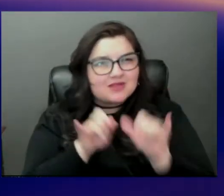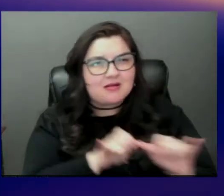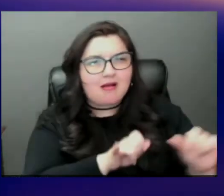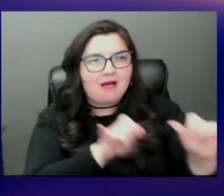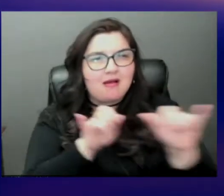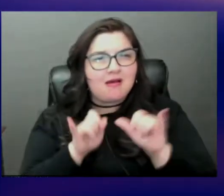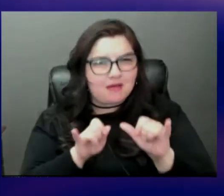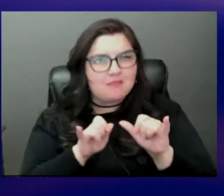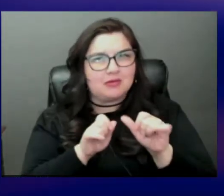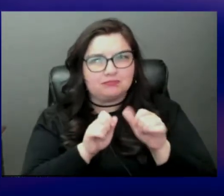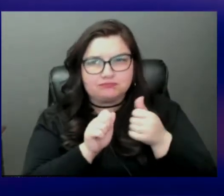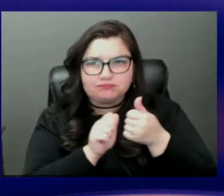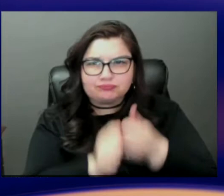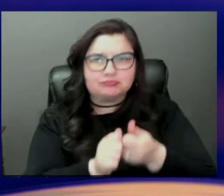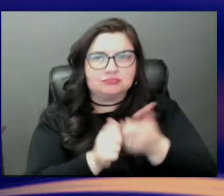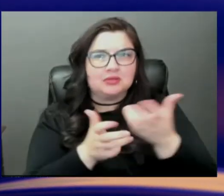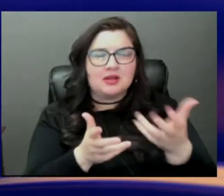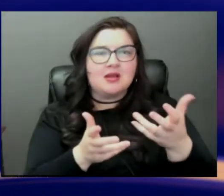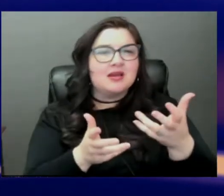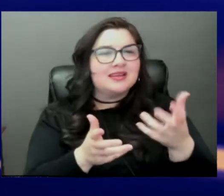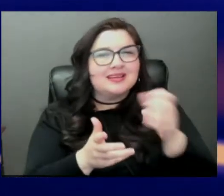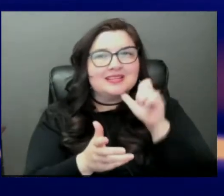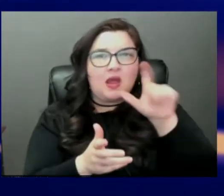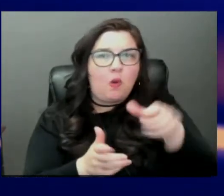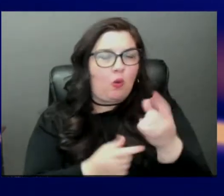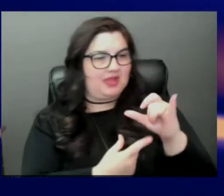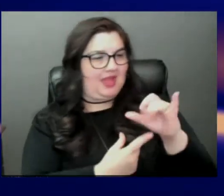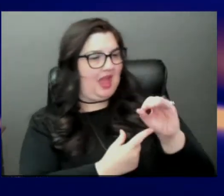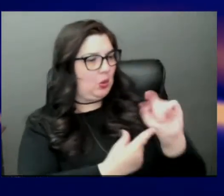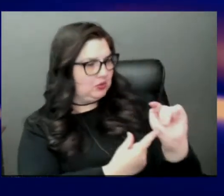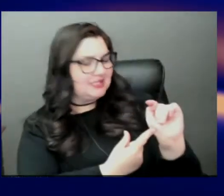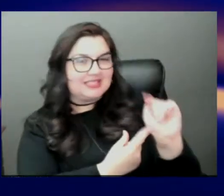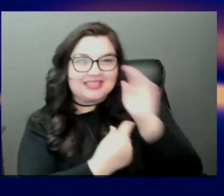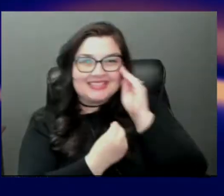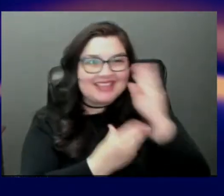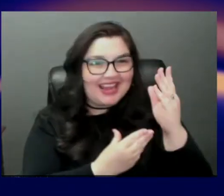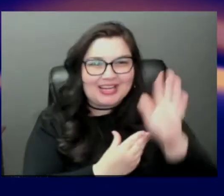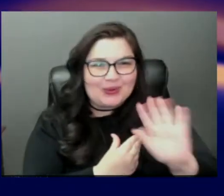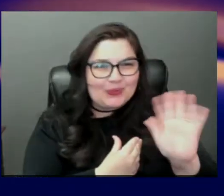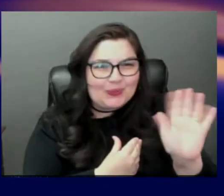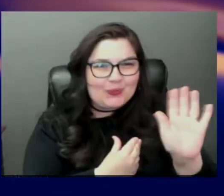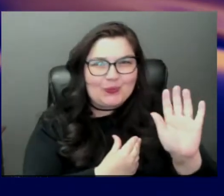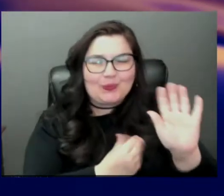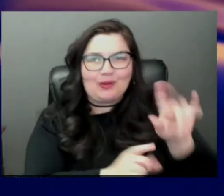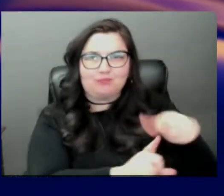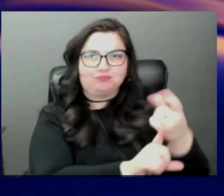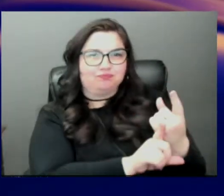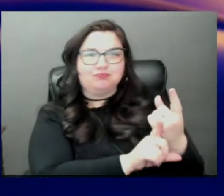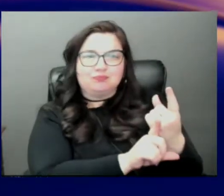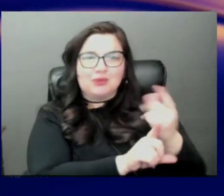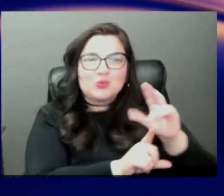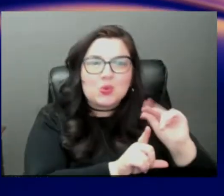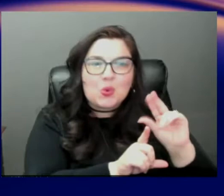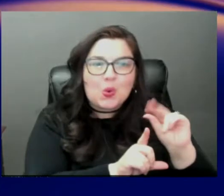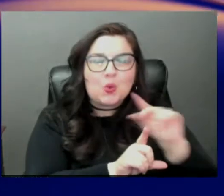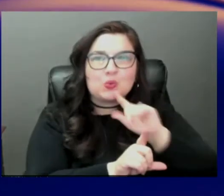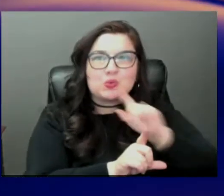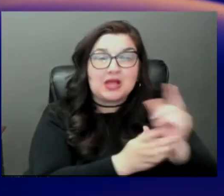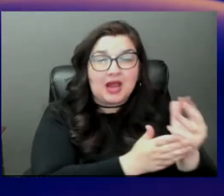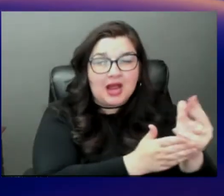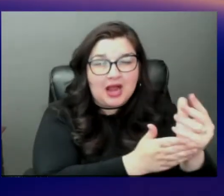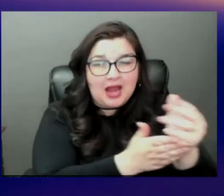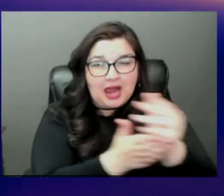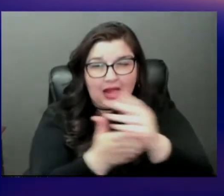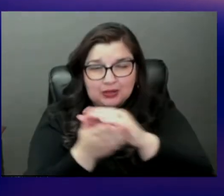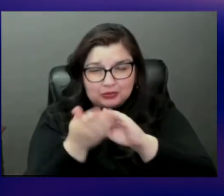environment. So it isn't just about IoT data by standing on its own. It's about bringing together and